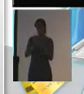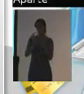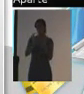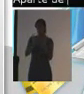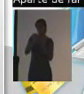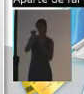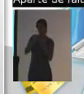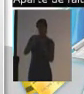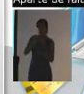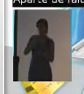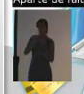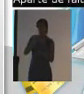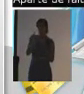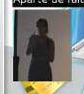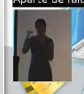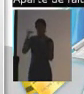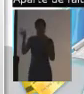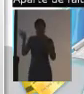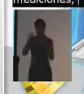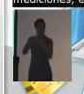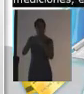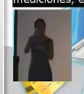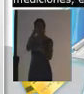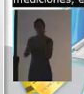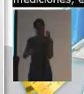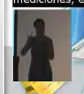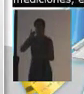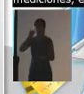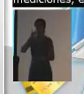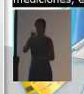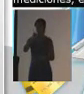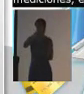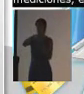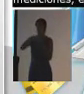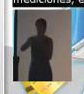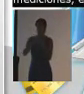the joints were a bit loose, and so we needed to make sure that we were going to